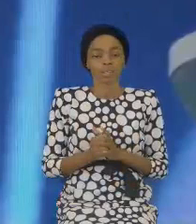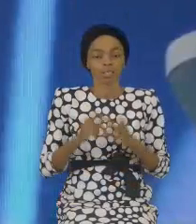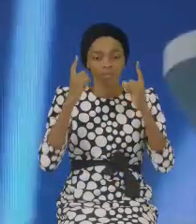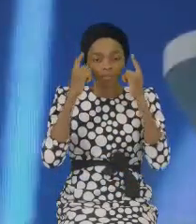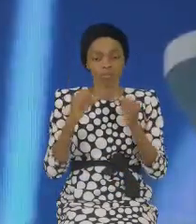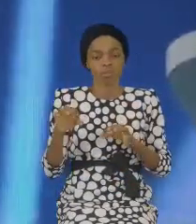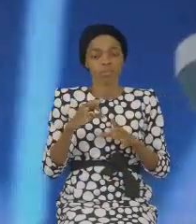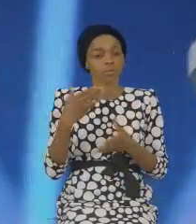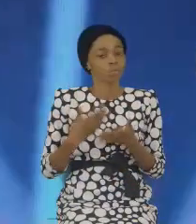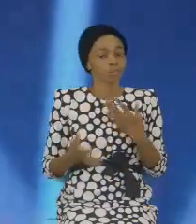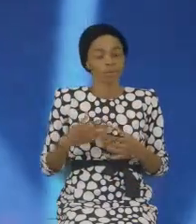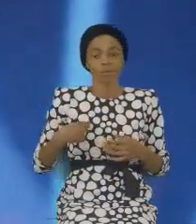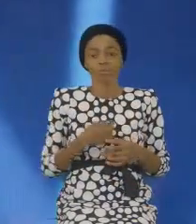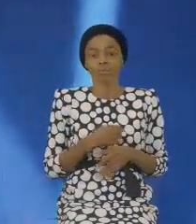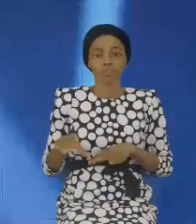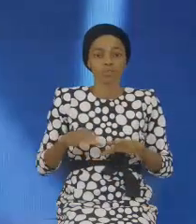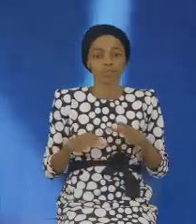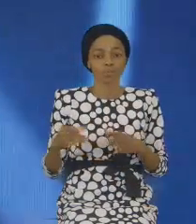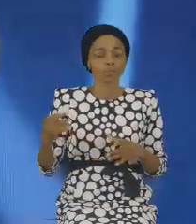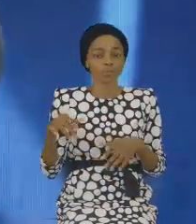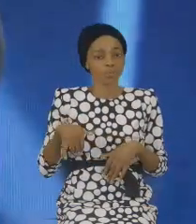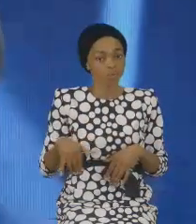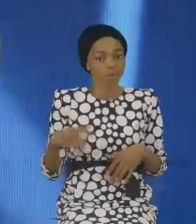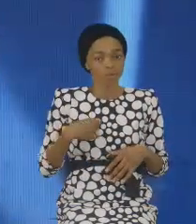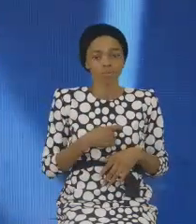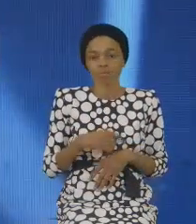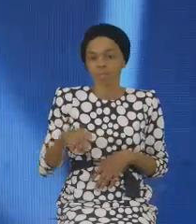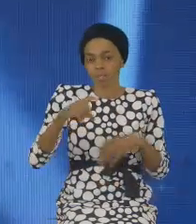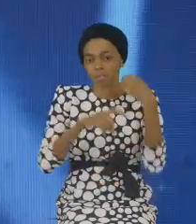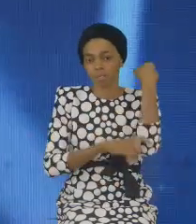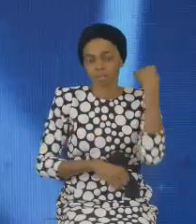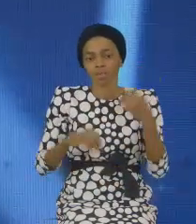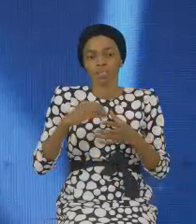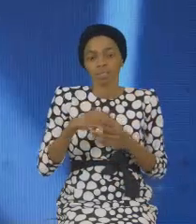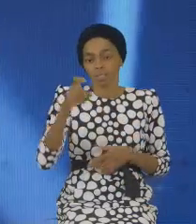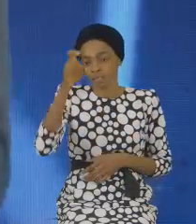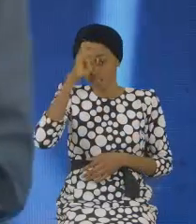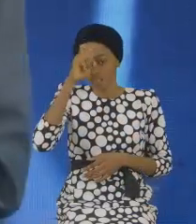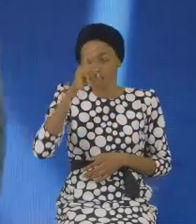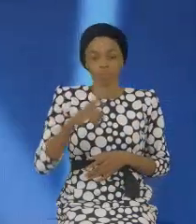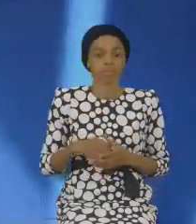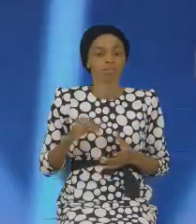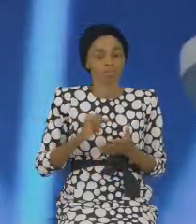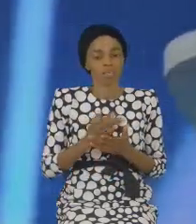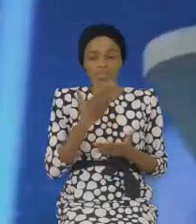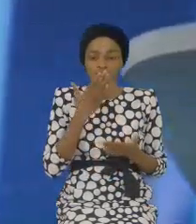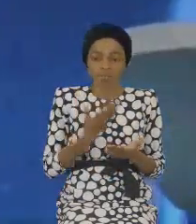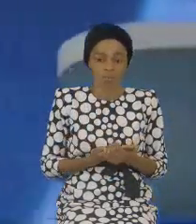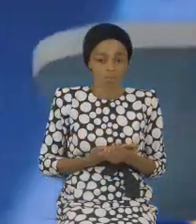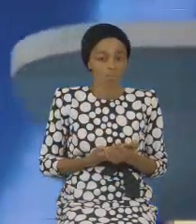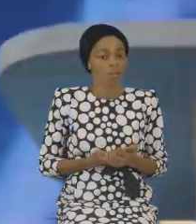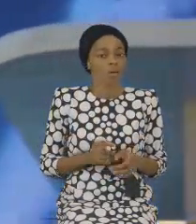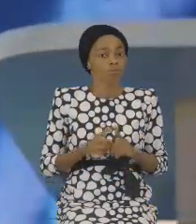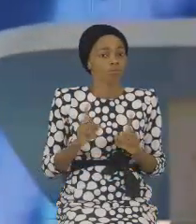do while we're still in Egypt, that's good. But then we've not started